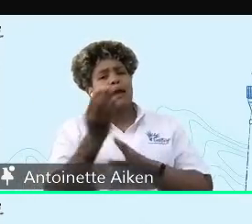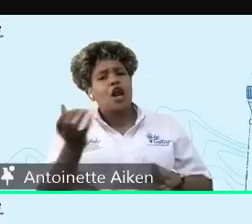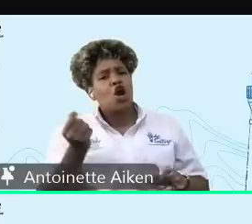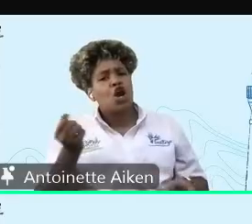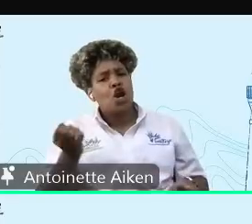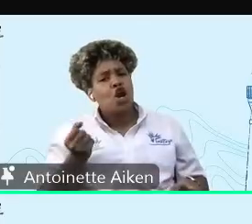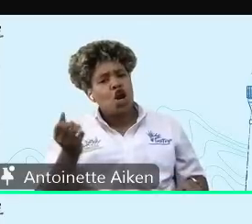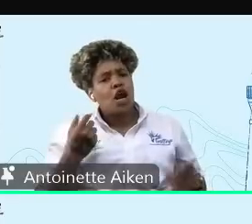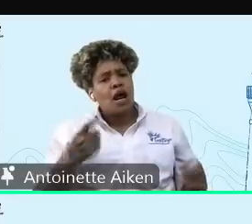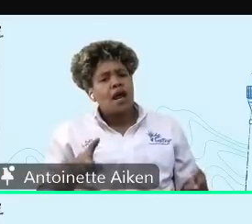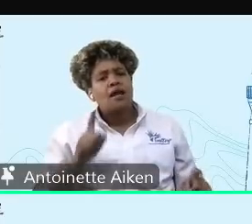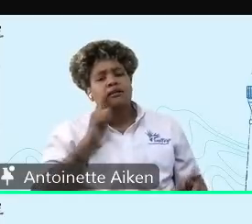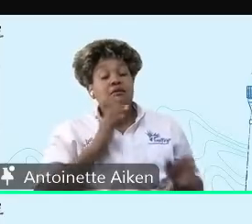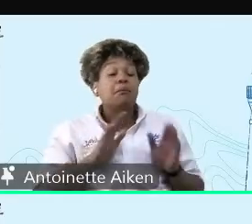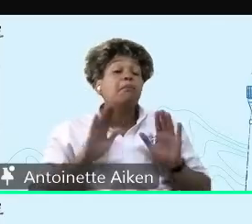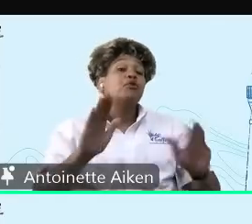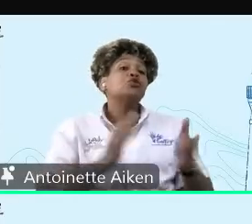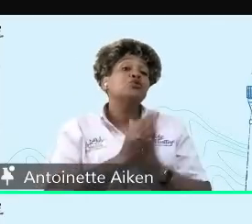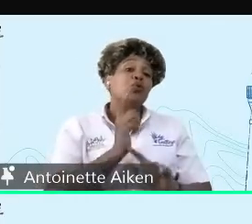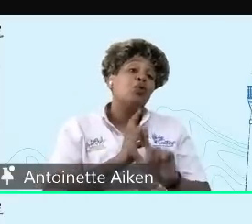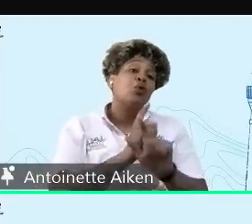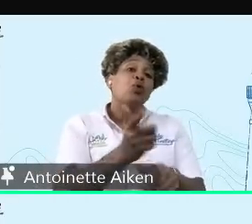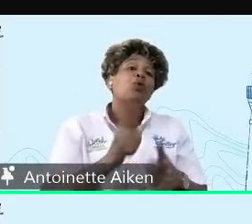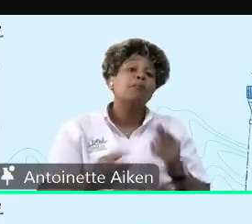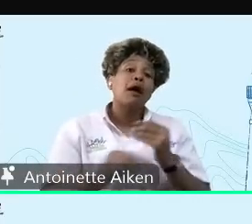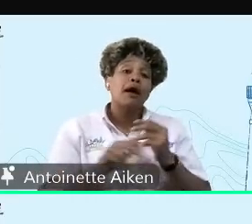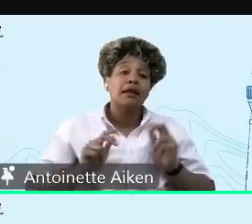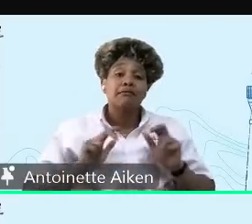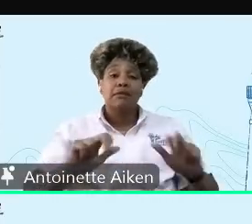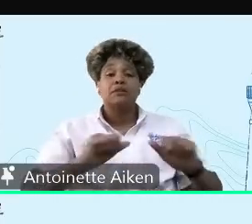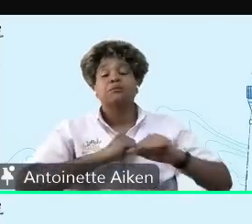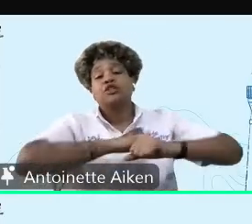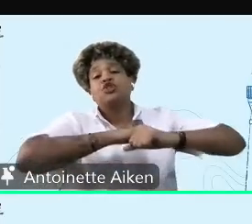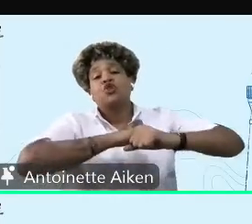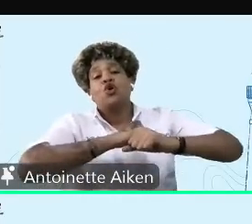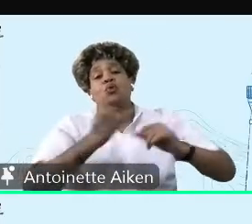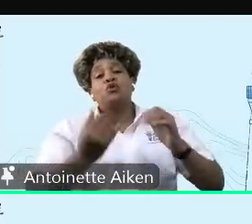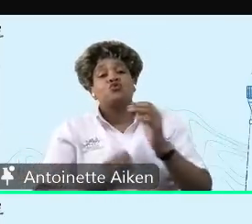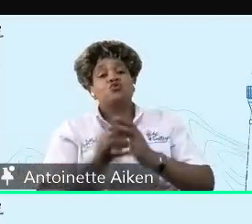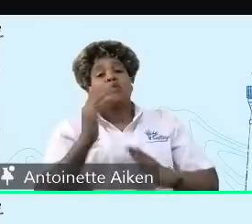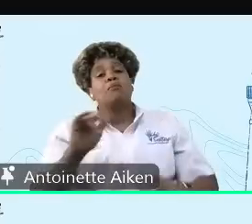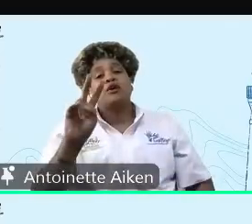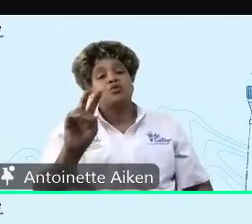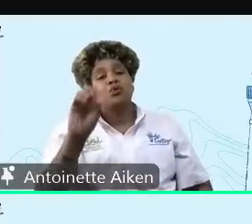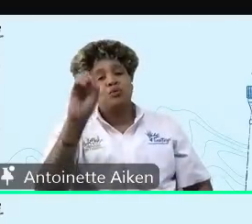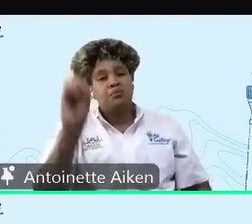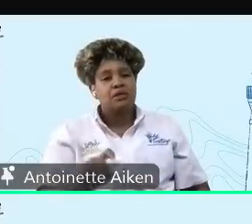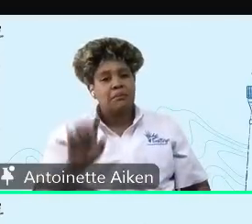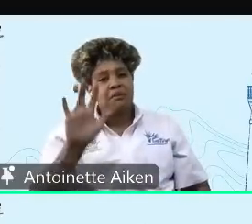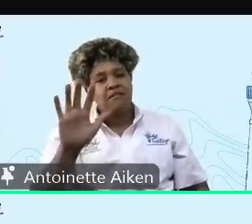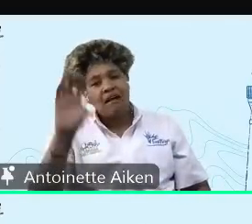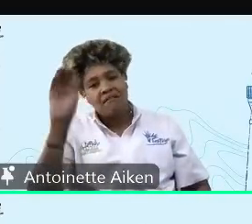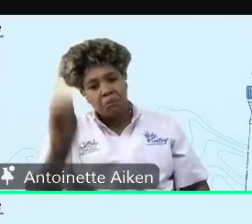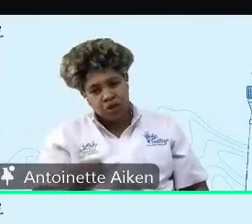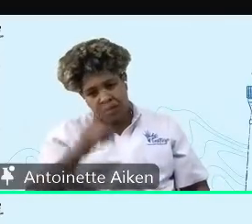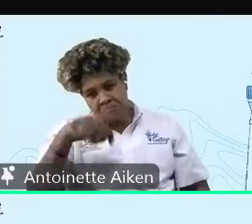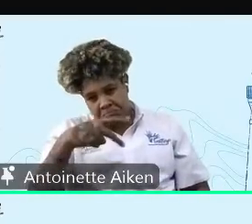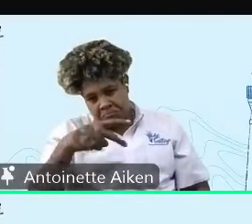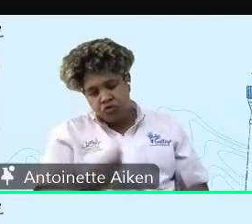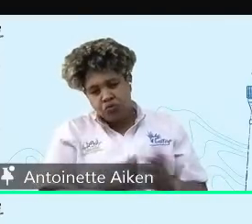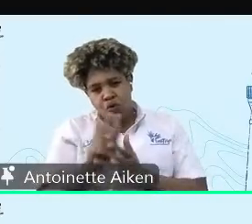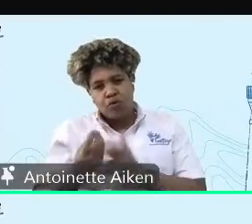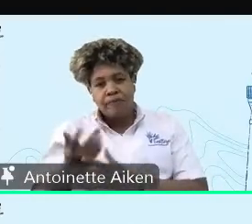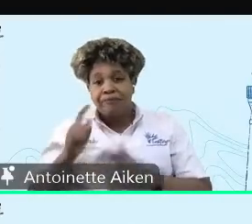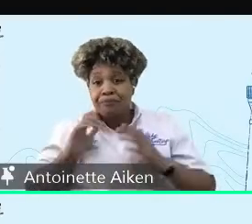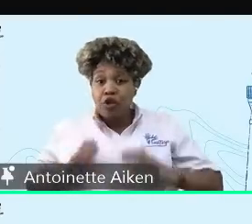assets, driven primarily by loans and investment securities, which grew by 2% and 5% respectively.